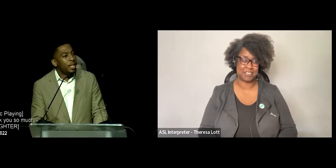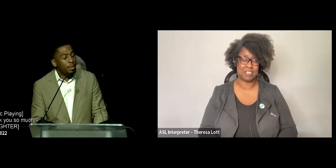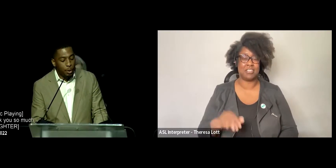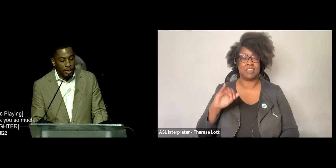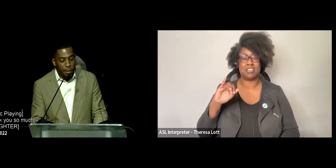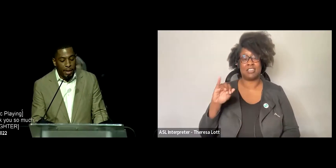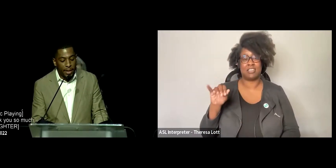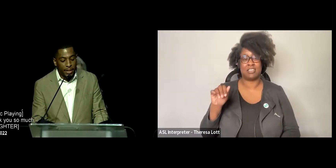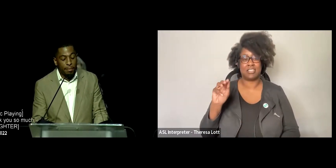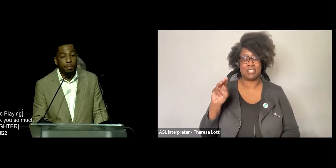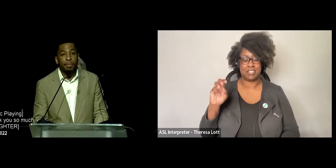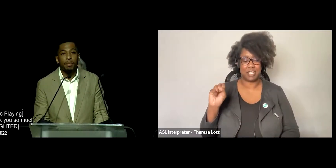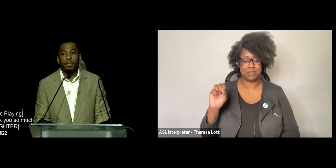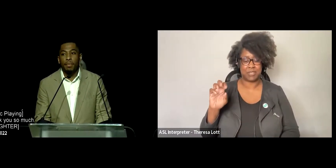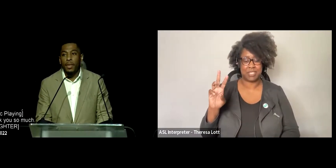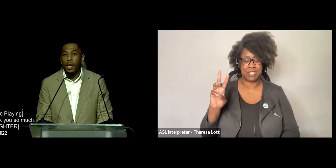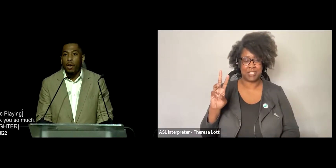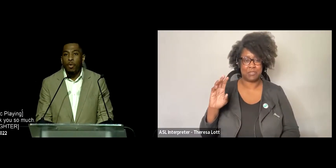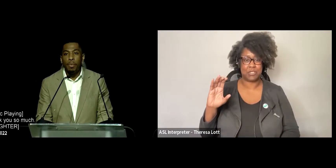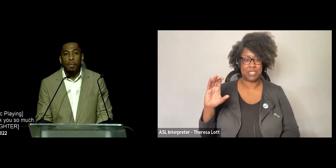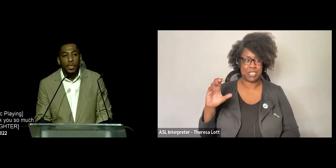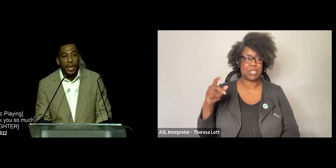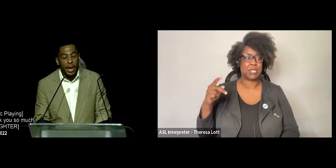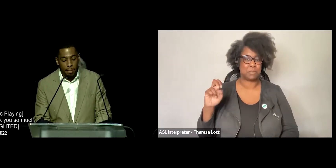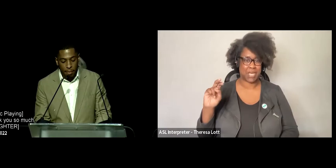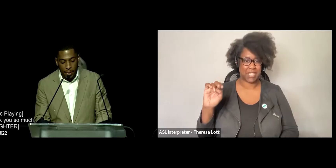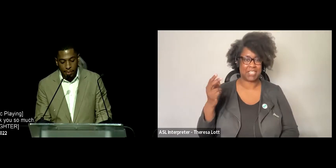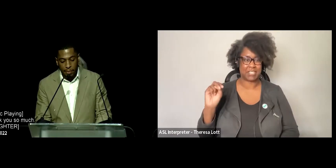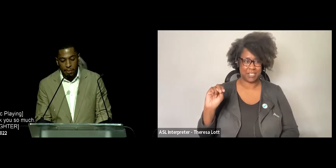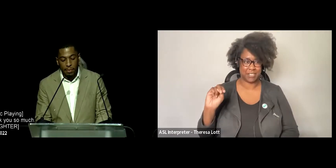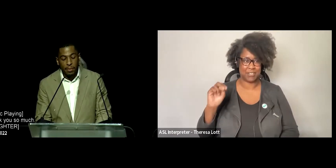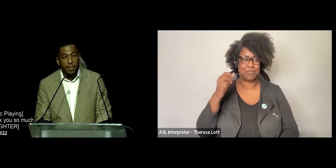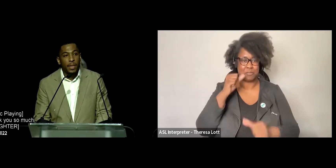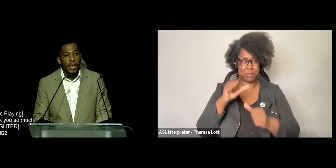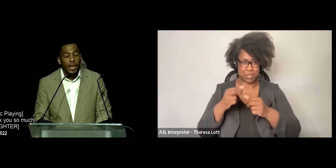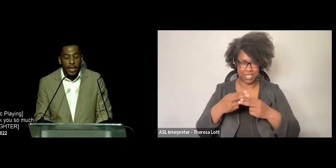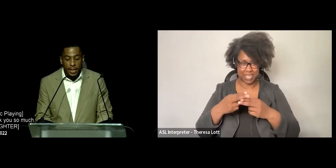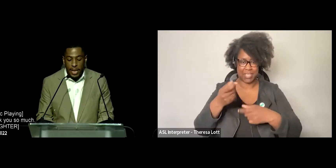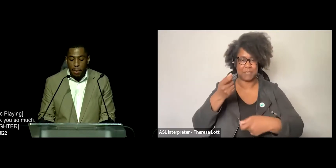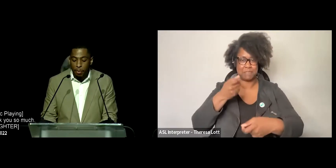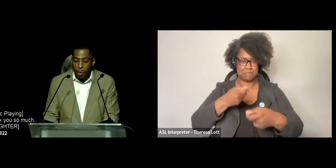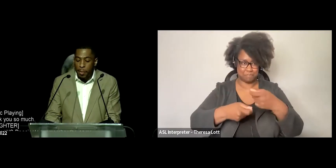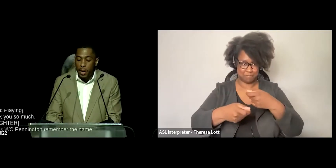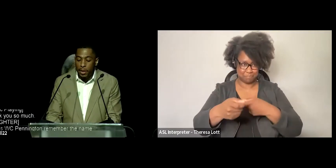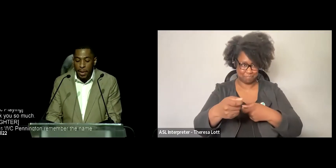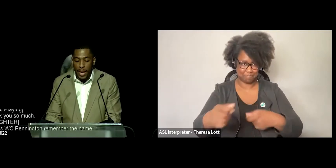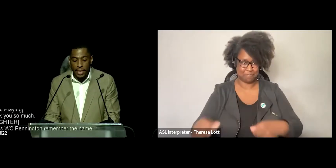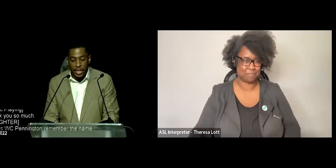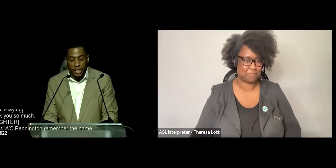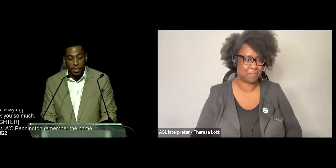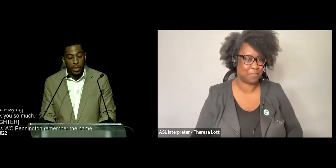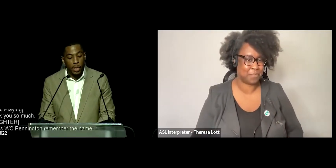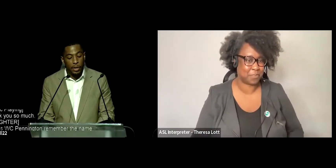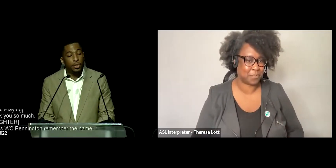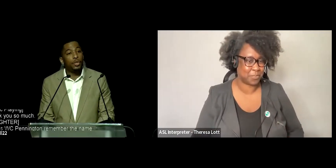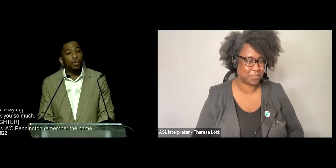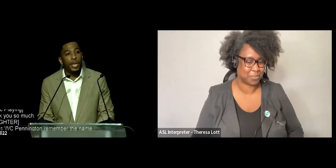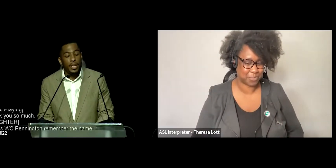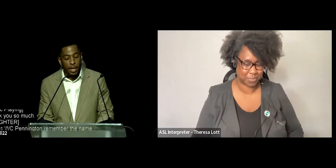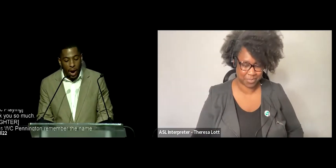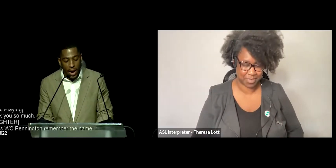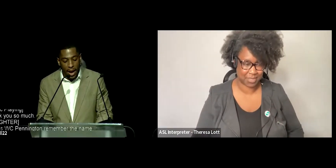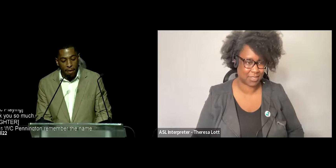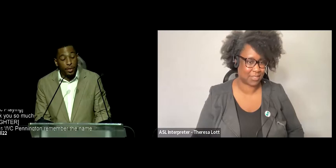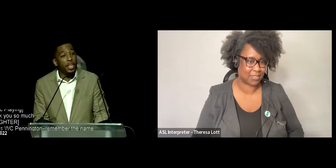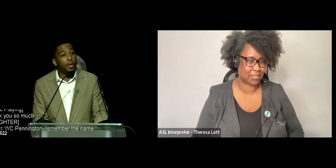James Wc Pennington. Remember the name. He escaped from a Maryland plantation, then learned to